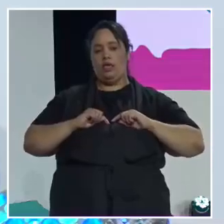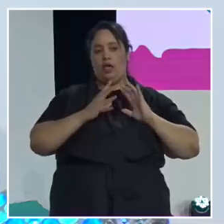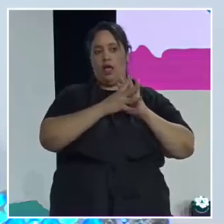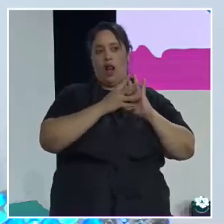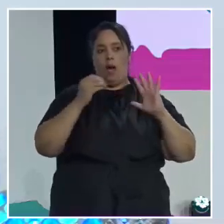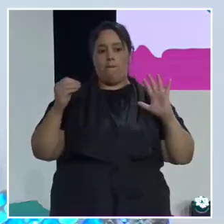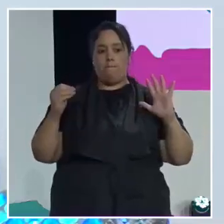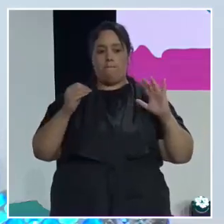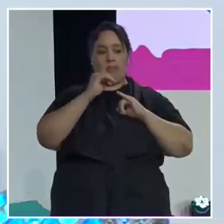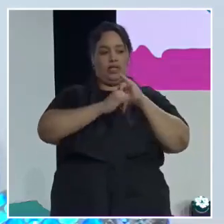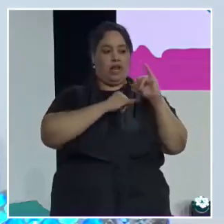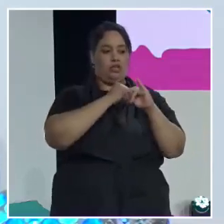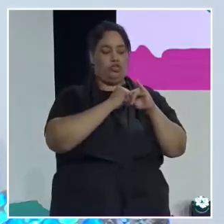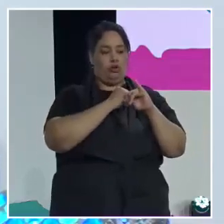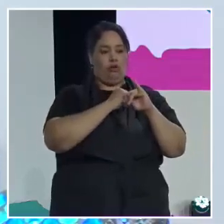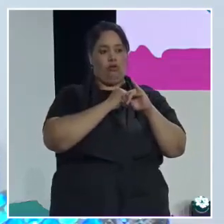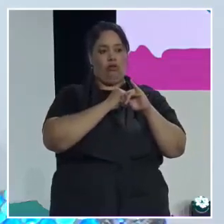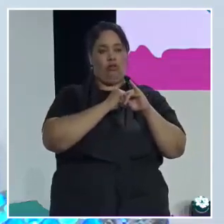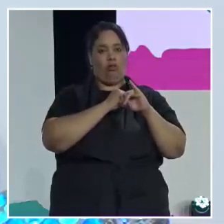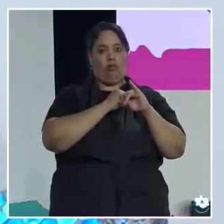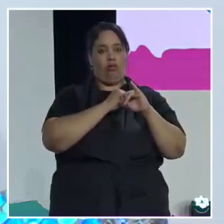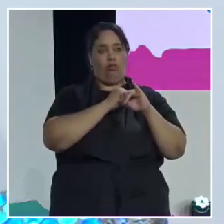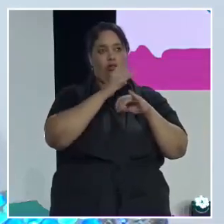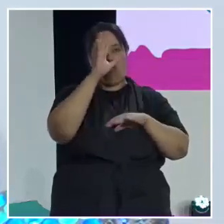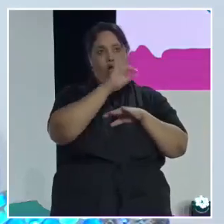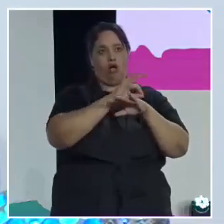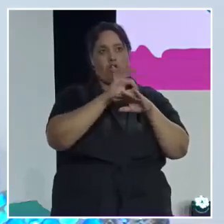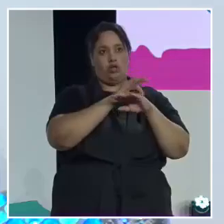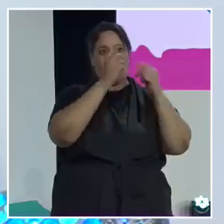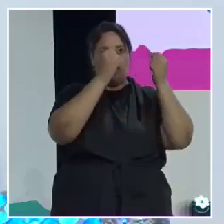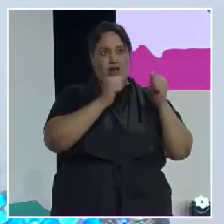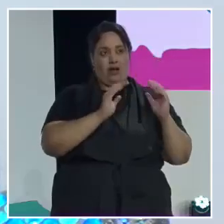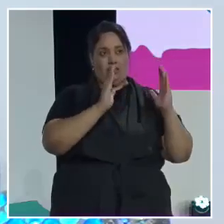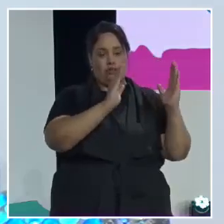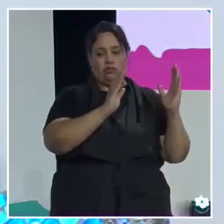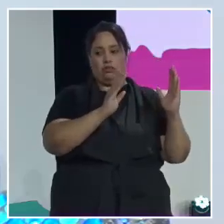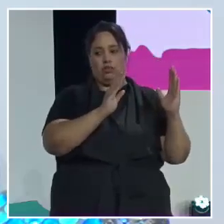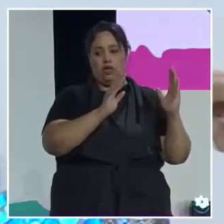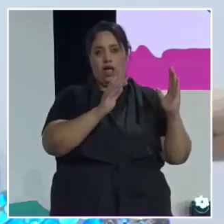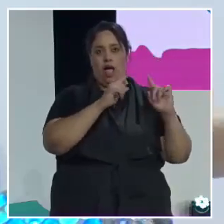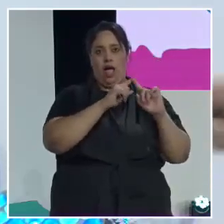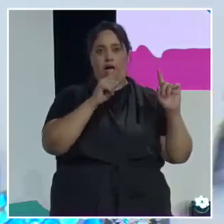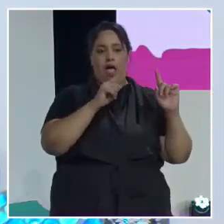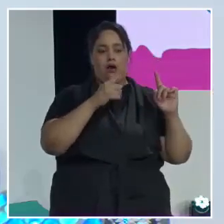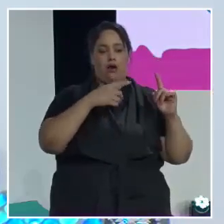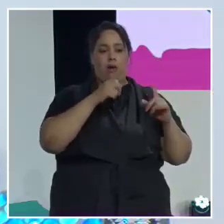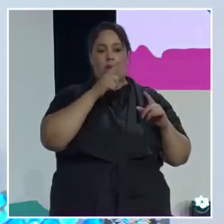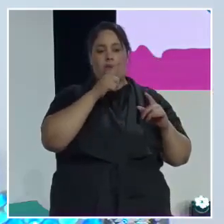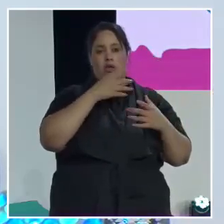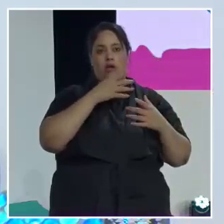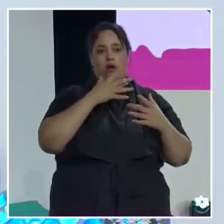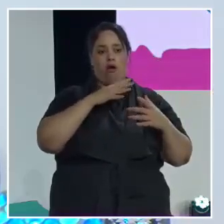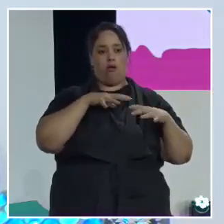of international financial architecture and to reignite the spirit of public entrepreneurship, where